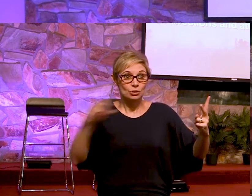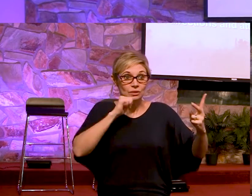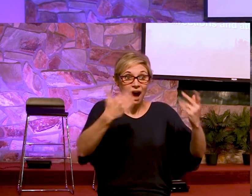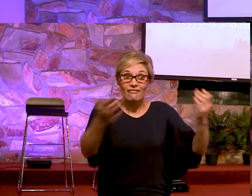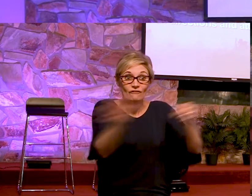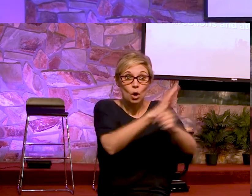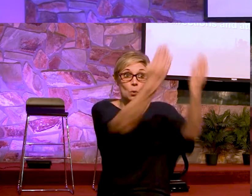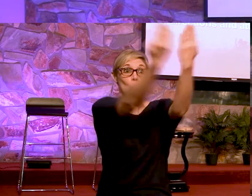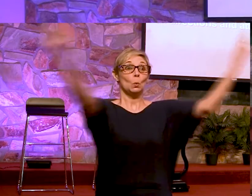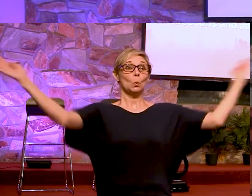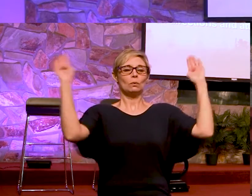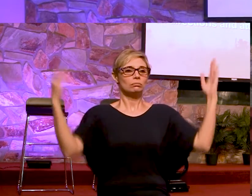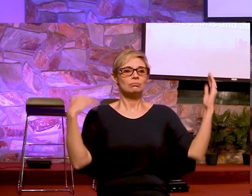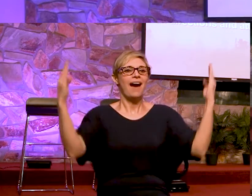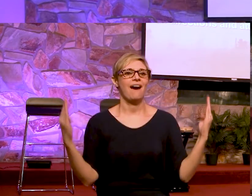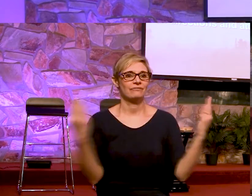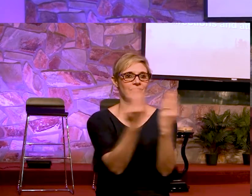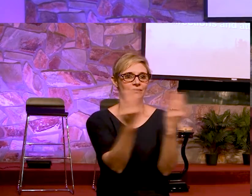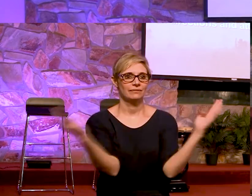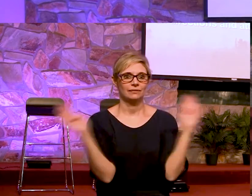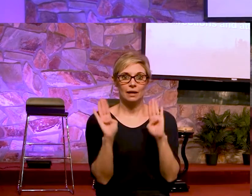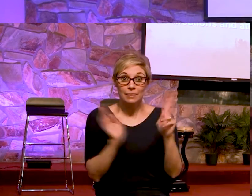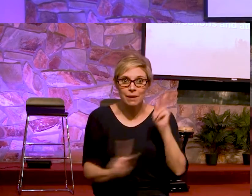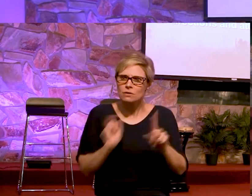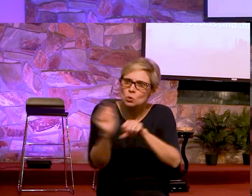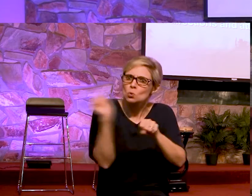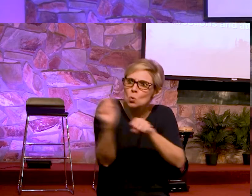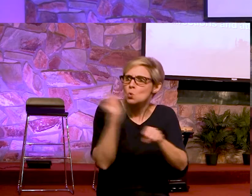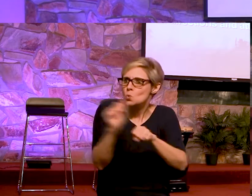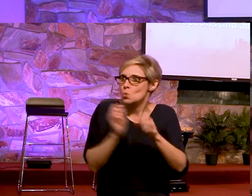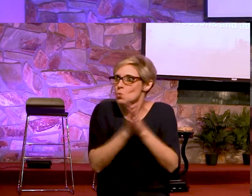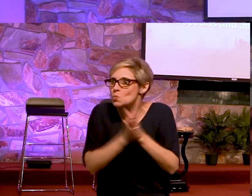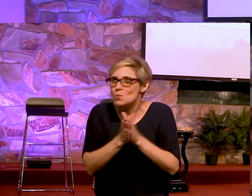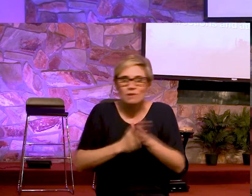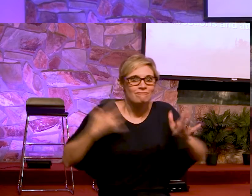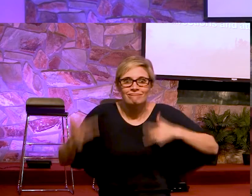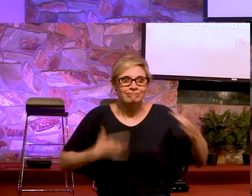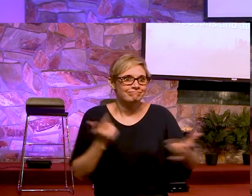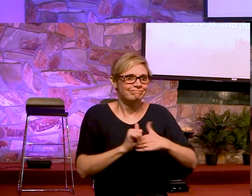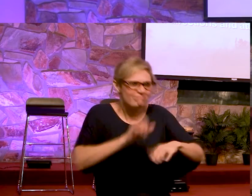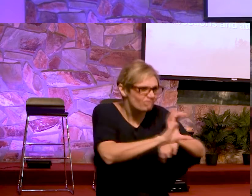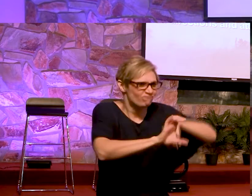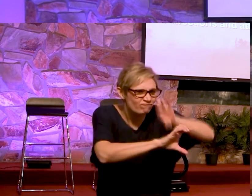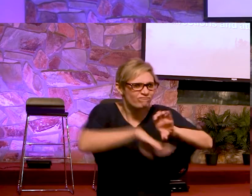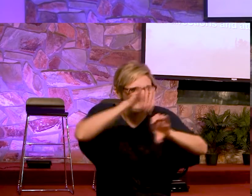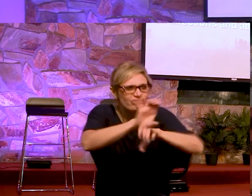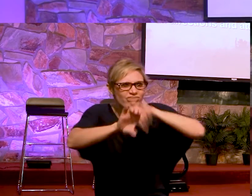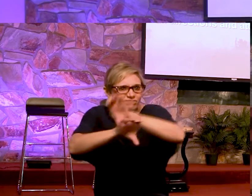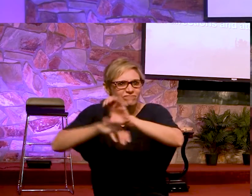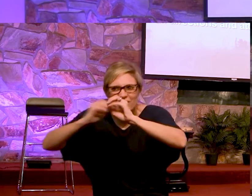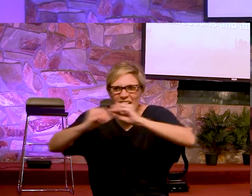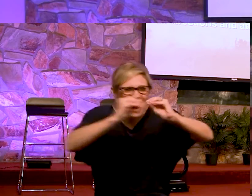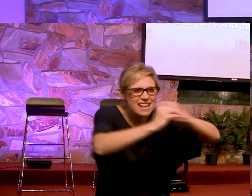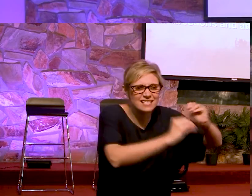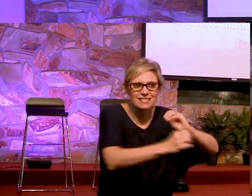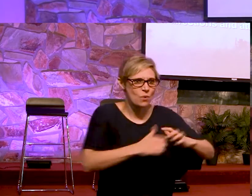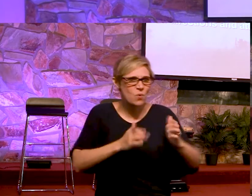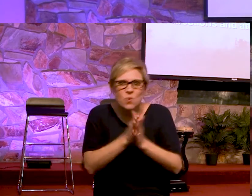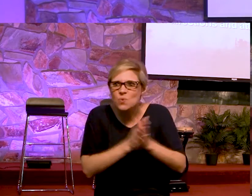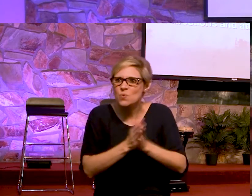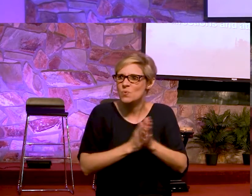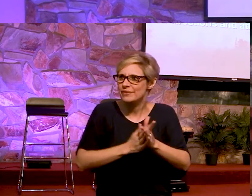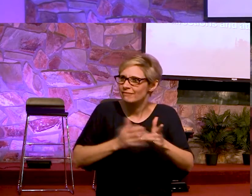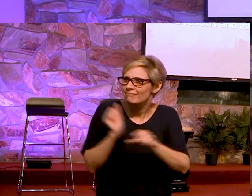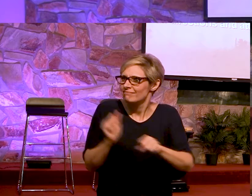entire city. For the people worked with enthusiasm. Man, they were full steam ahead, great guns, they were